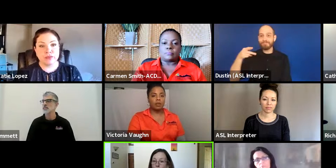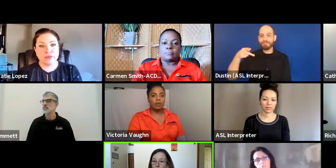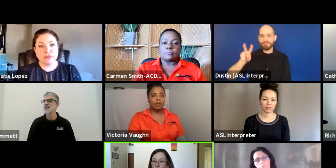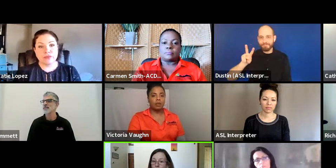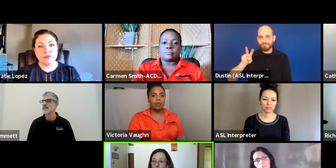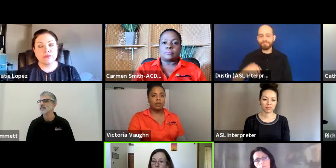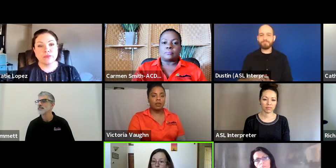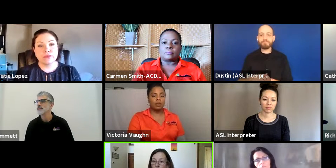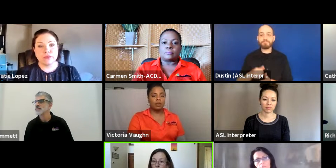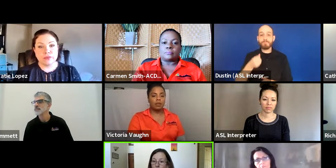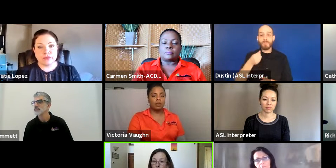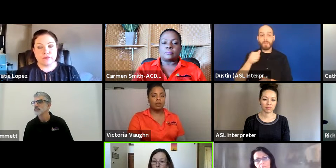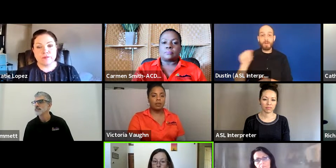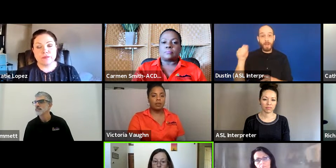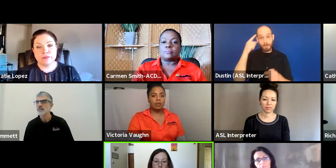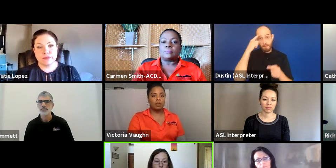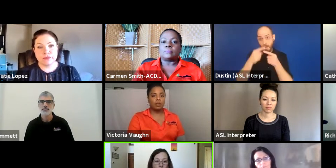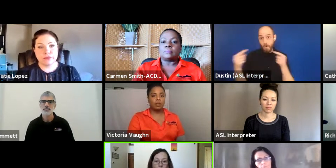Opposed?